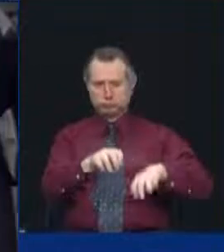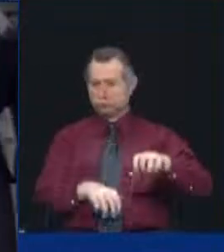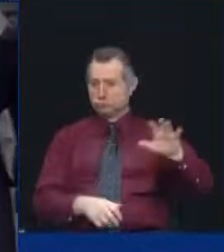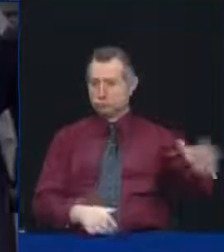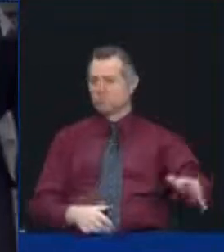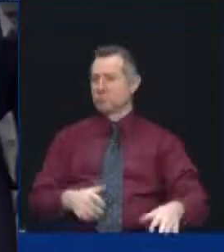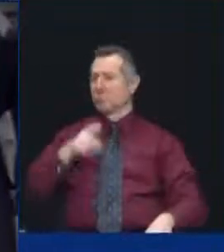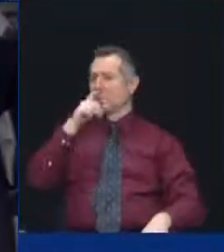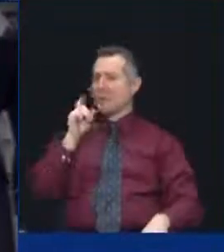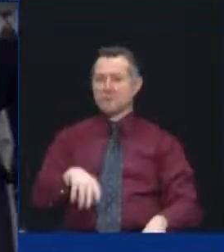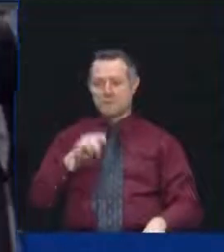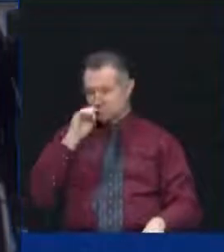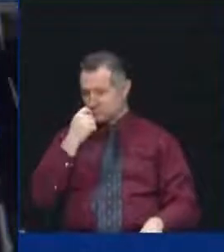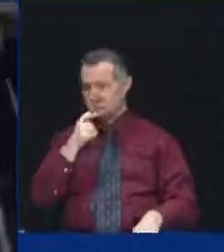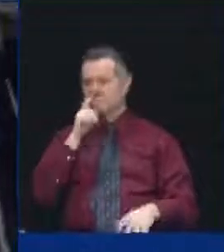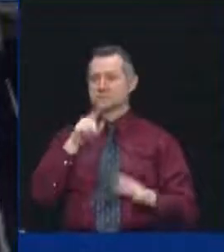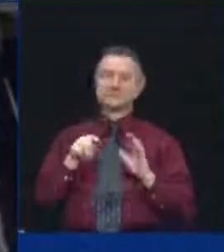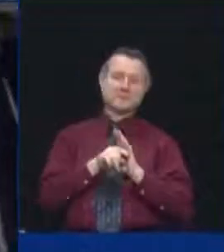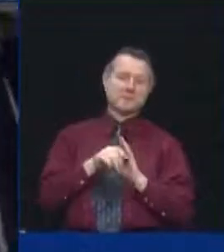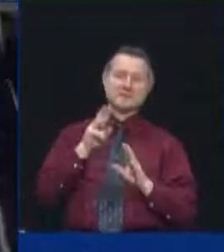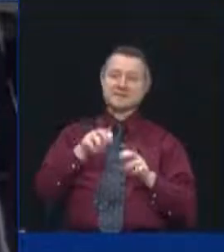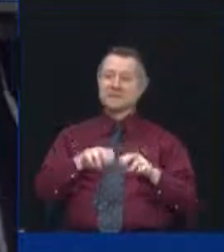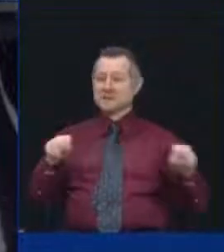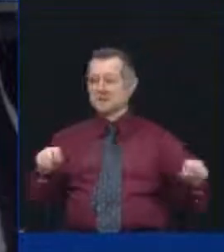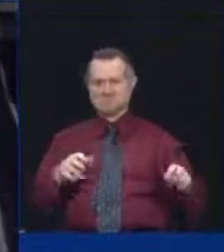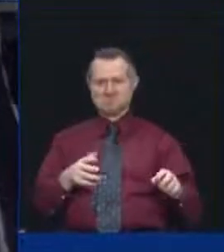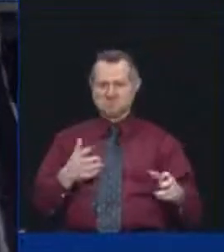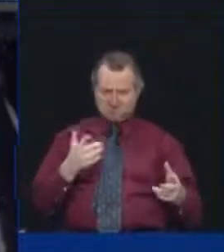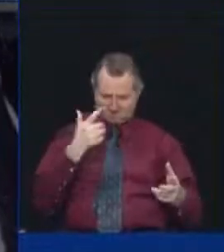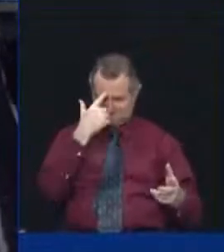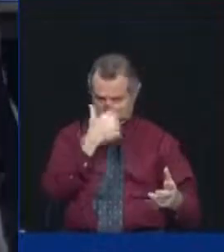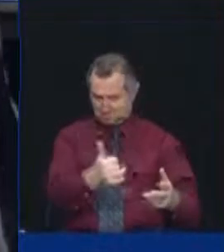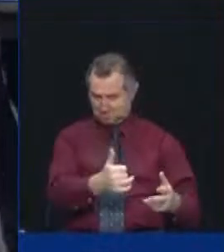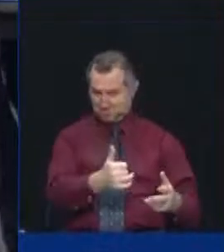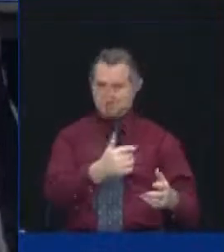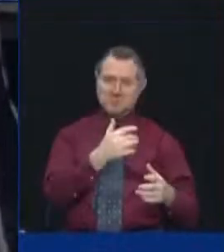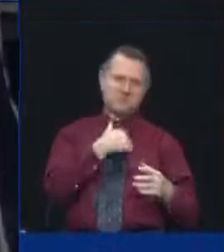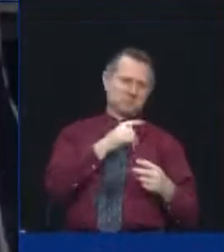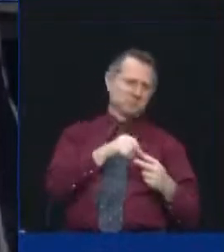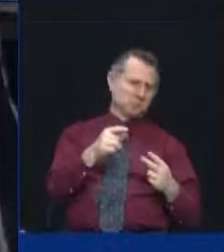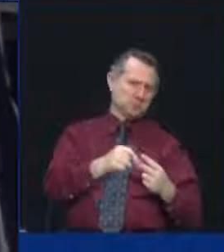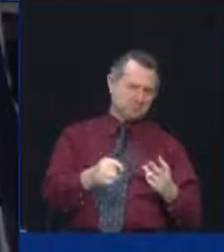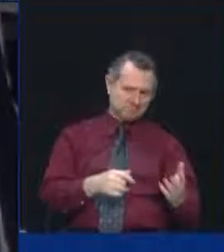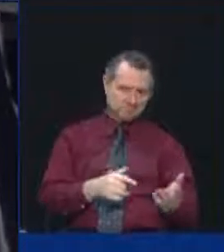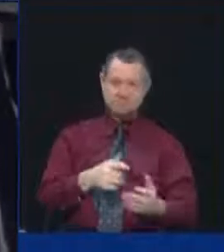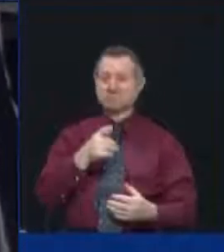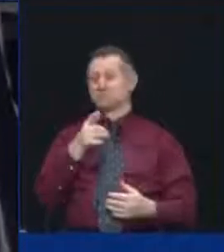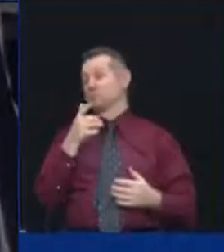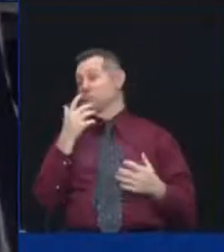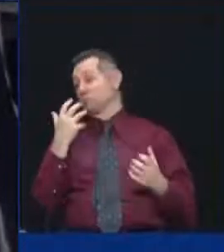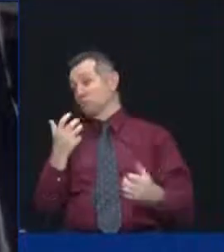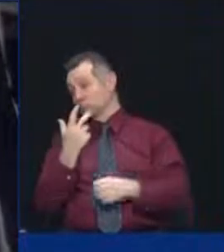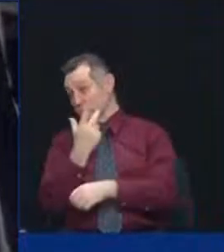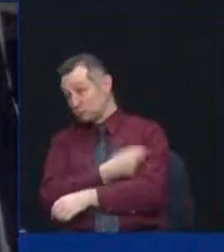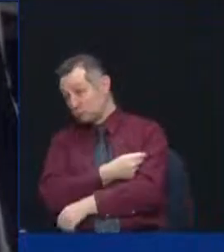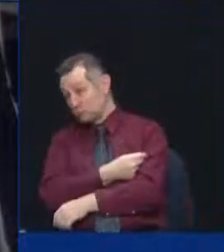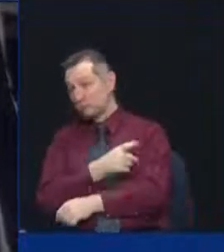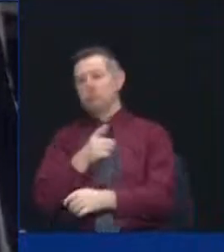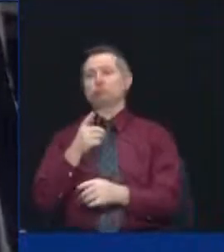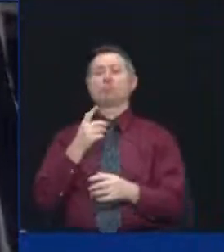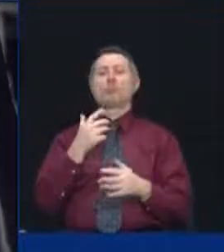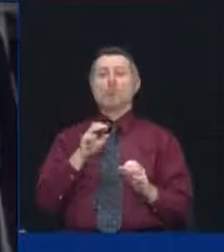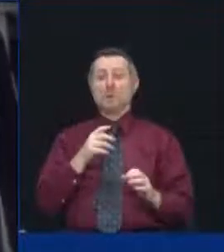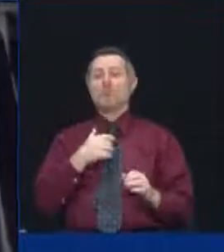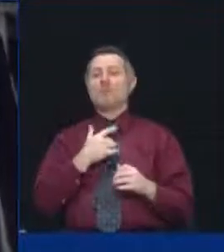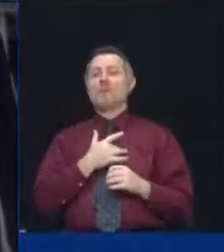test, be 6 feet apart. You can choose, if you're vaccinated, right, to be in this other section where you might feel